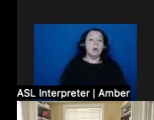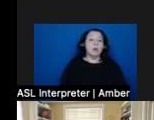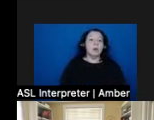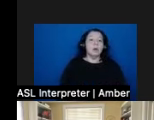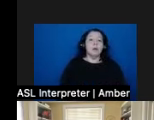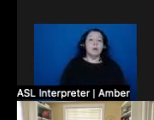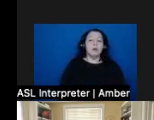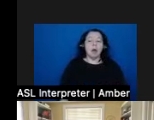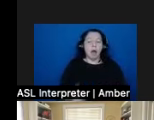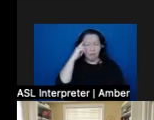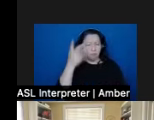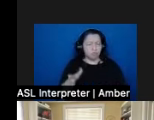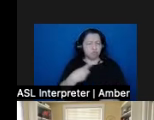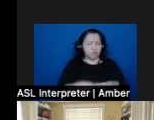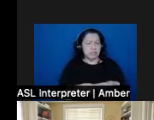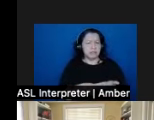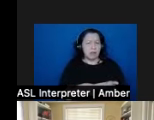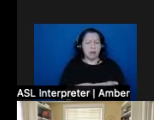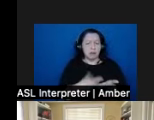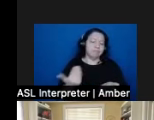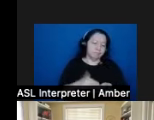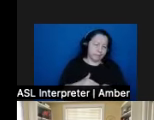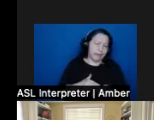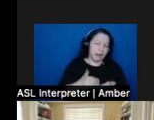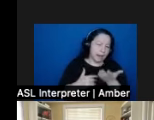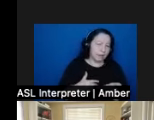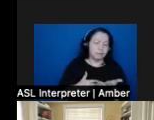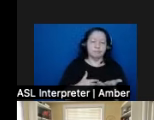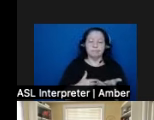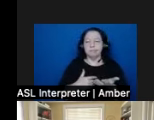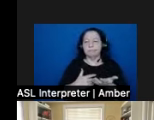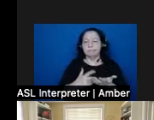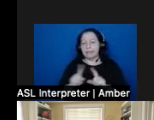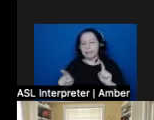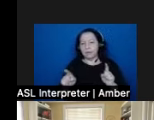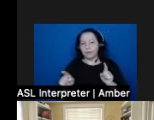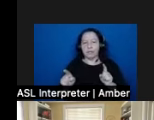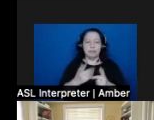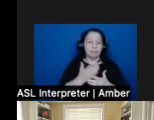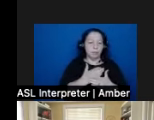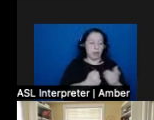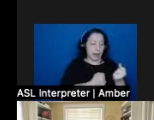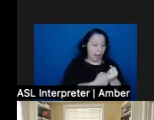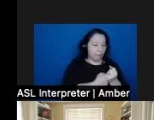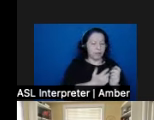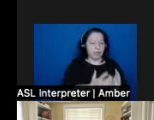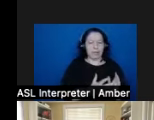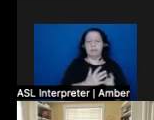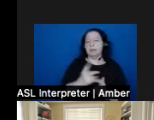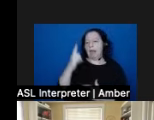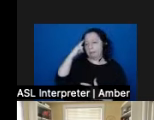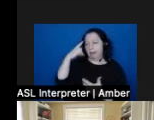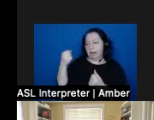I think we've talked a lot about, again, the difference between advocates and then mental health